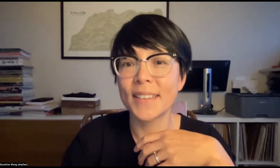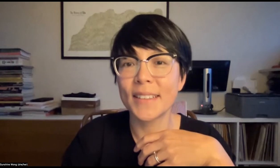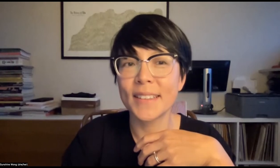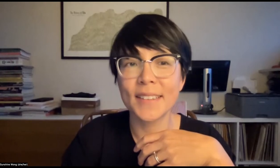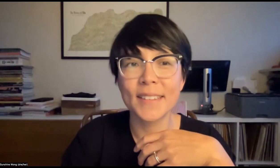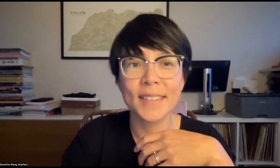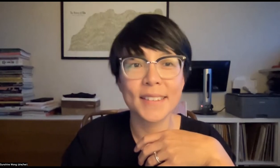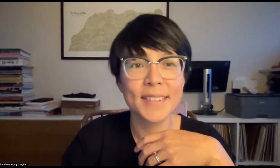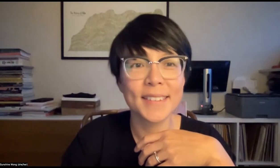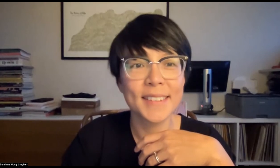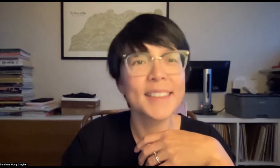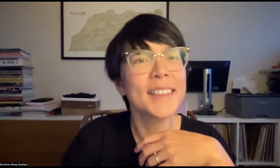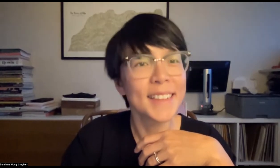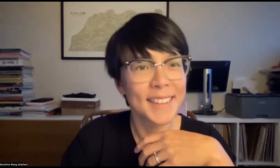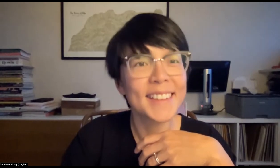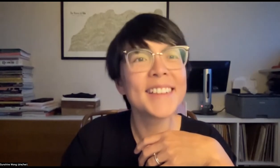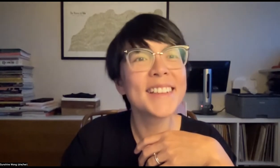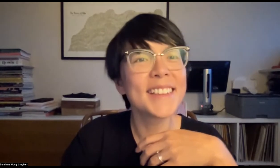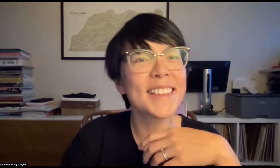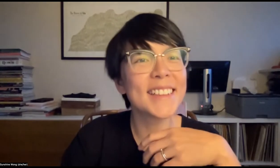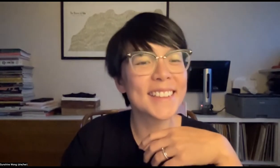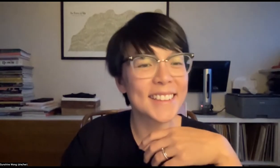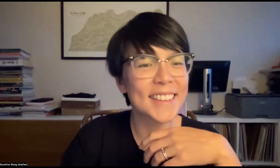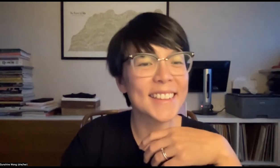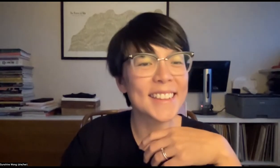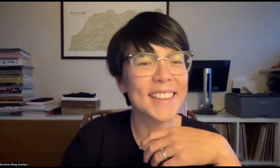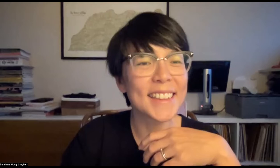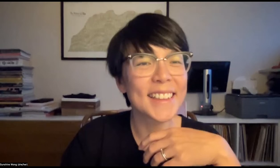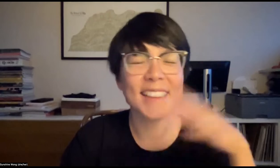Are we taking a break now, or Yeah.